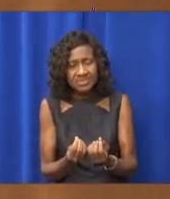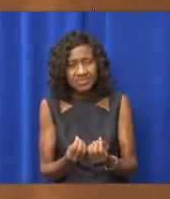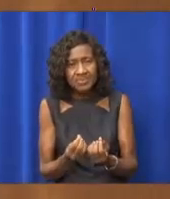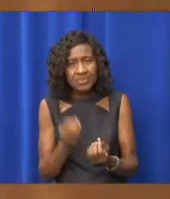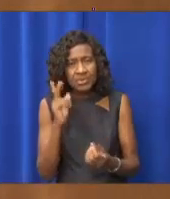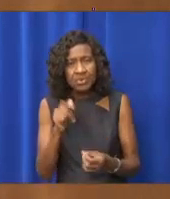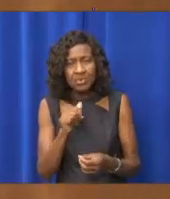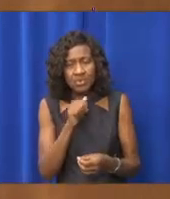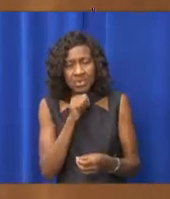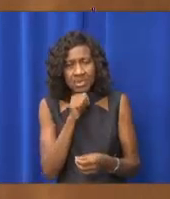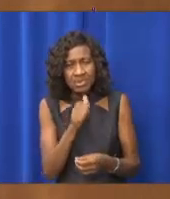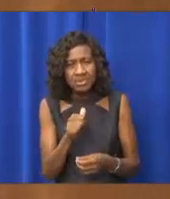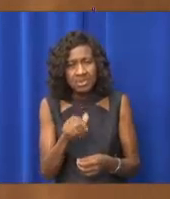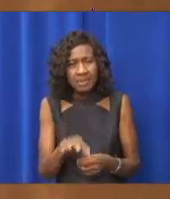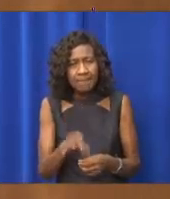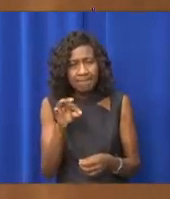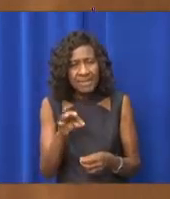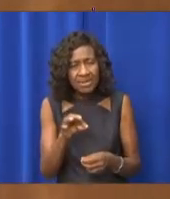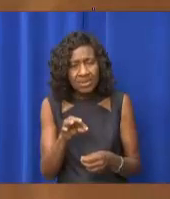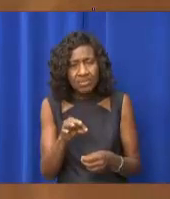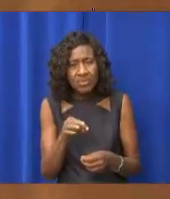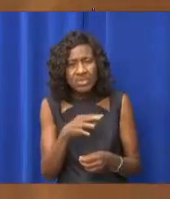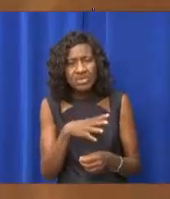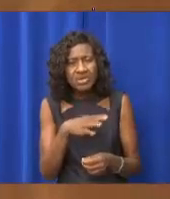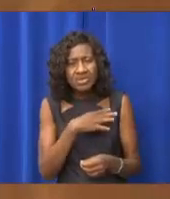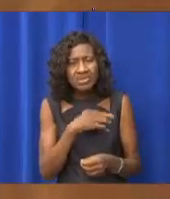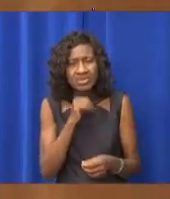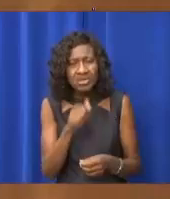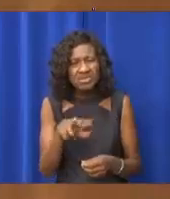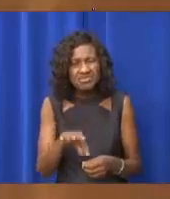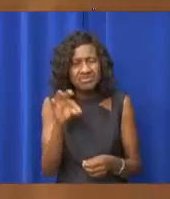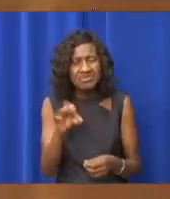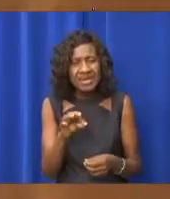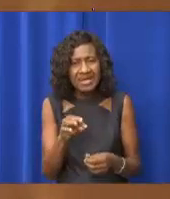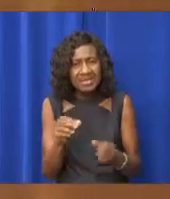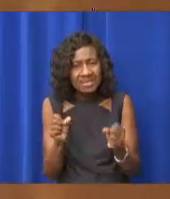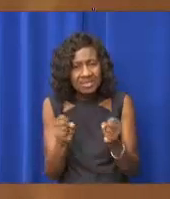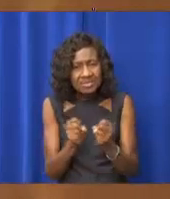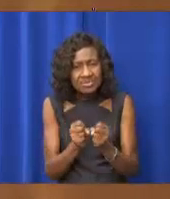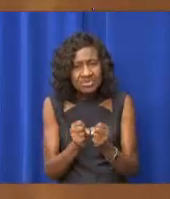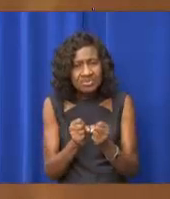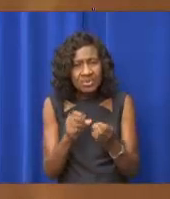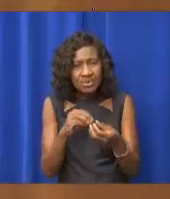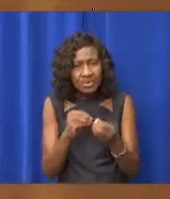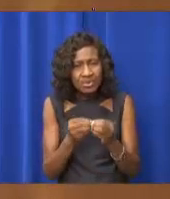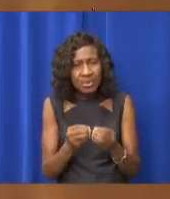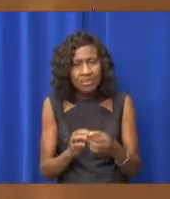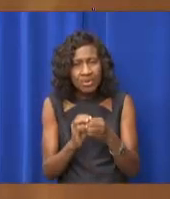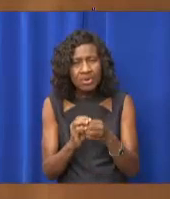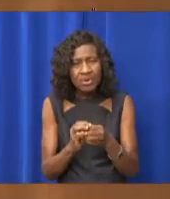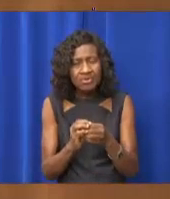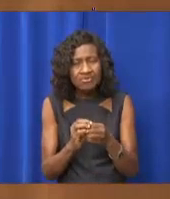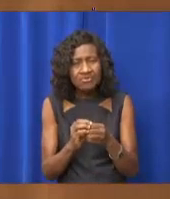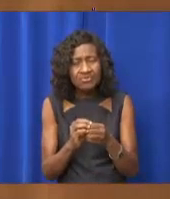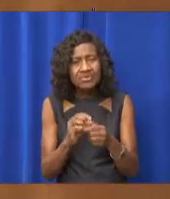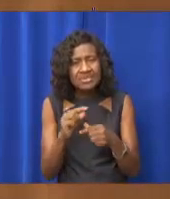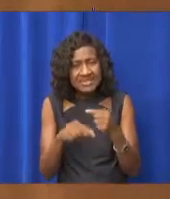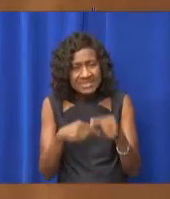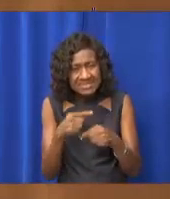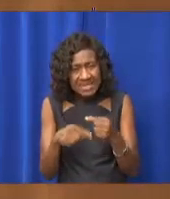call PORSI. PORSI is a Latin Greek word for little, small number of symptoms, PORSI symptomatic